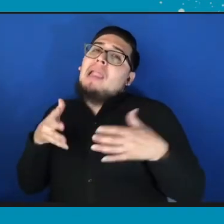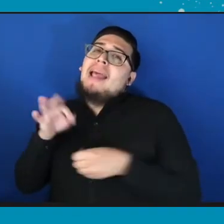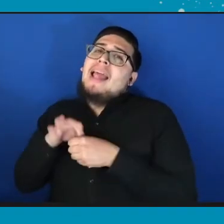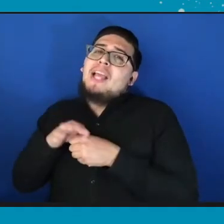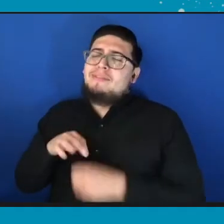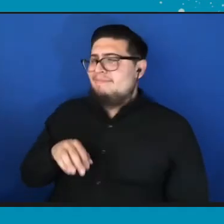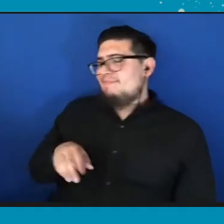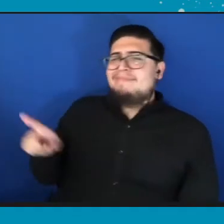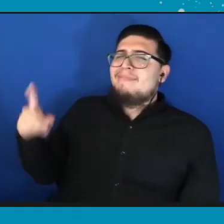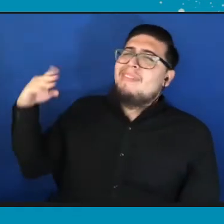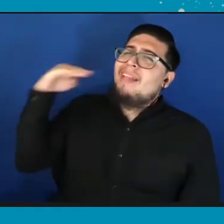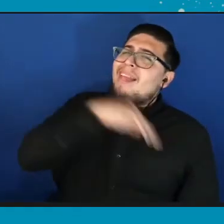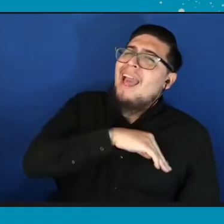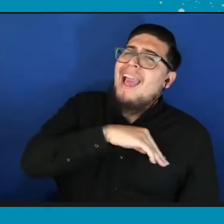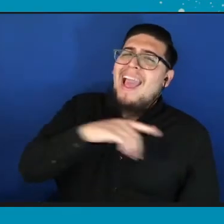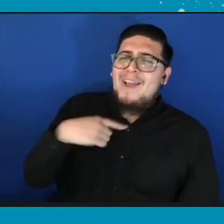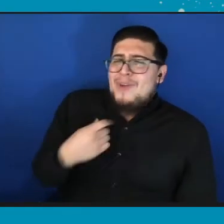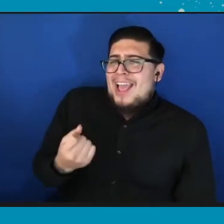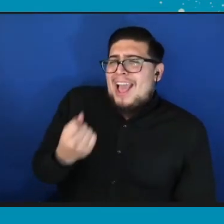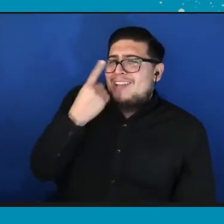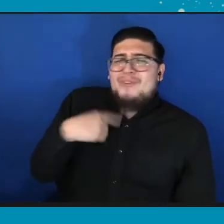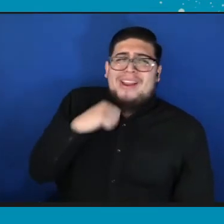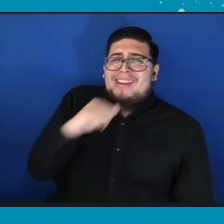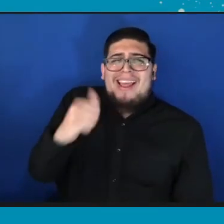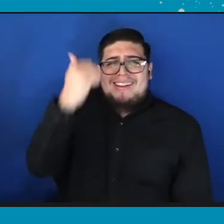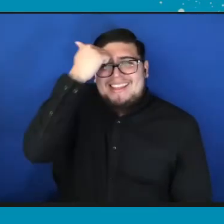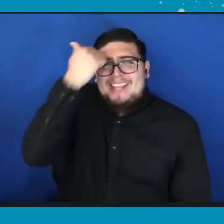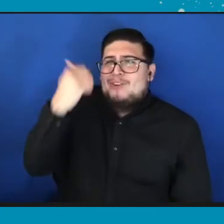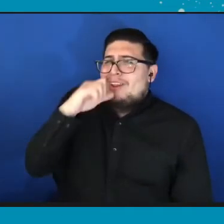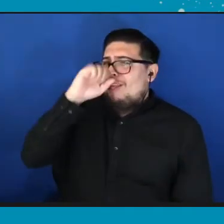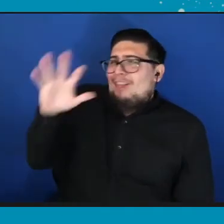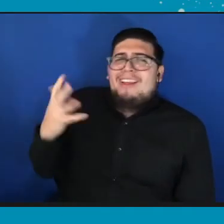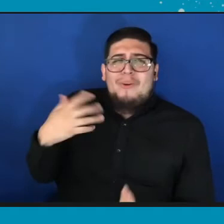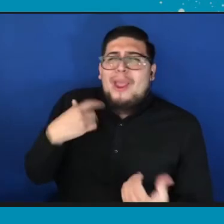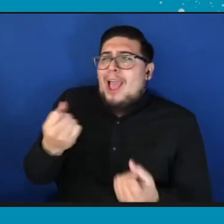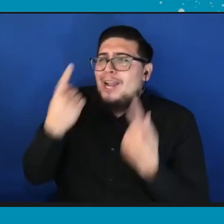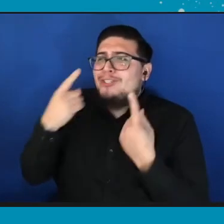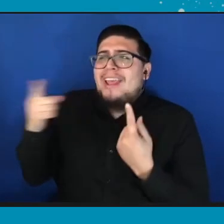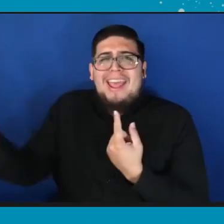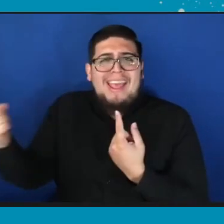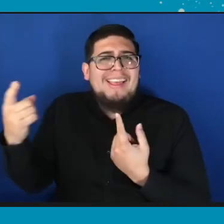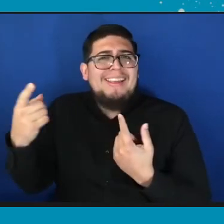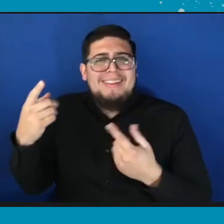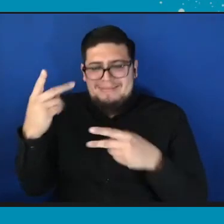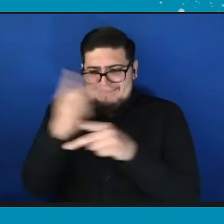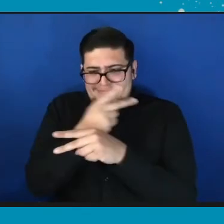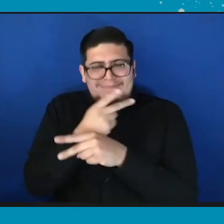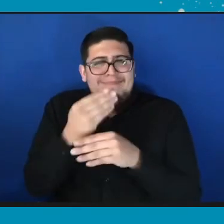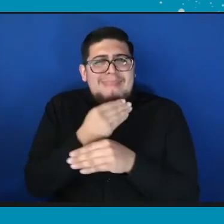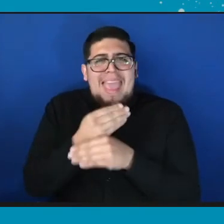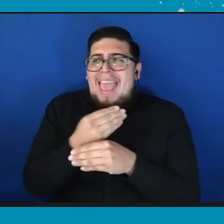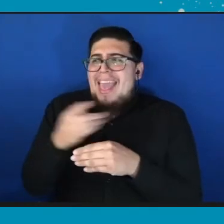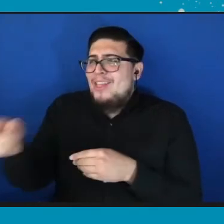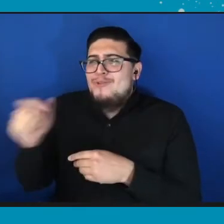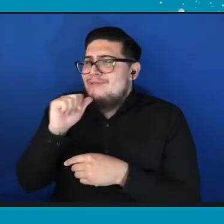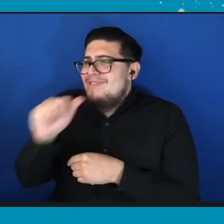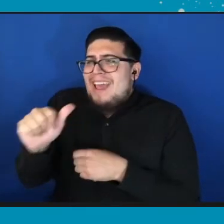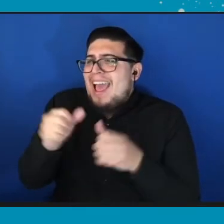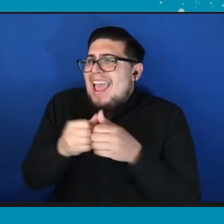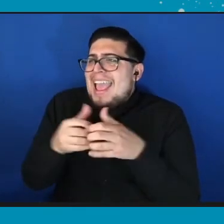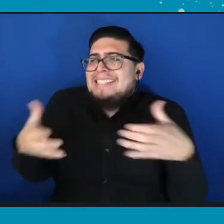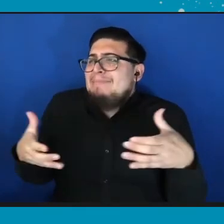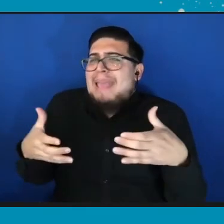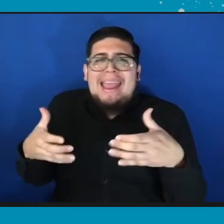understand math. We understand that by reducing the amount of days that people can vote, you are not expanding